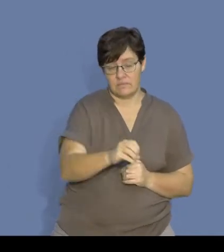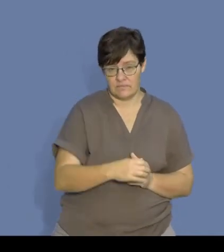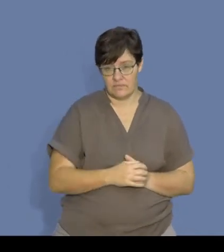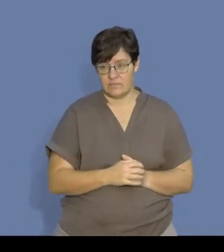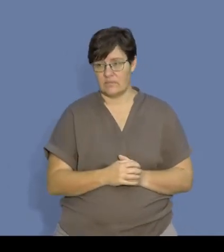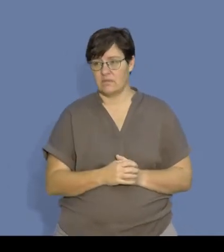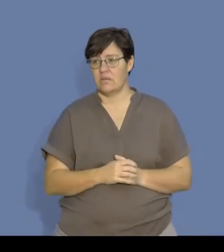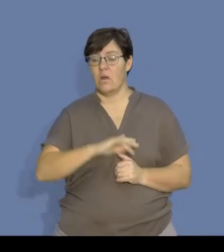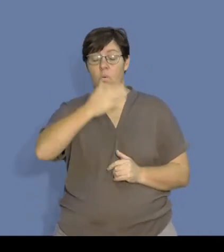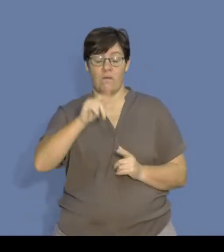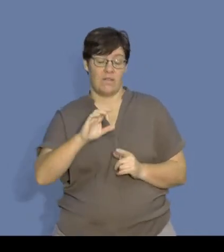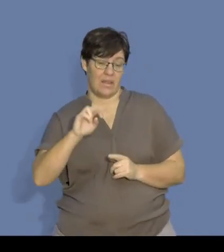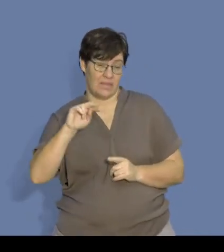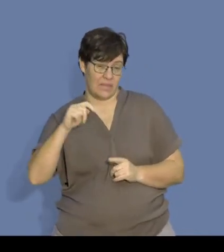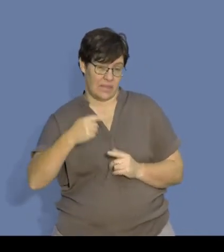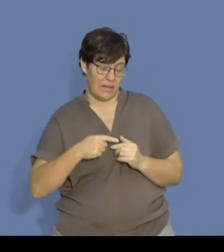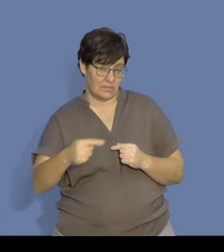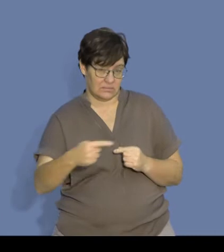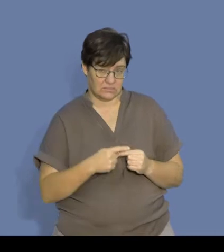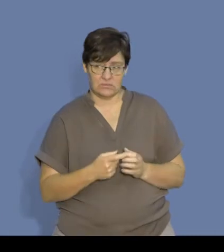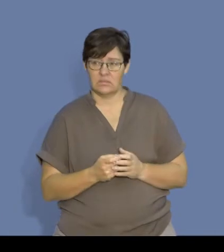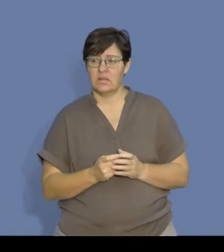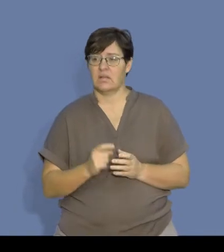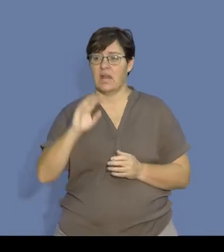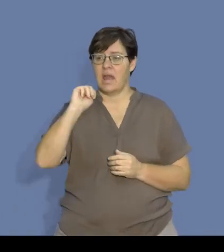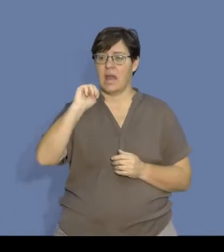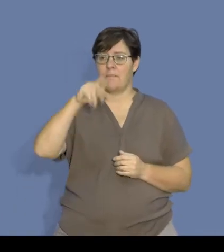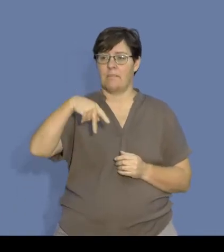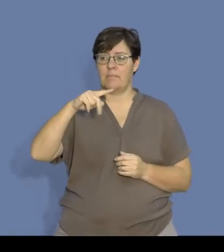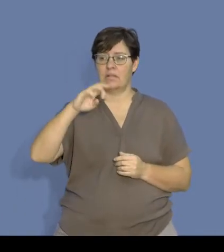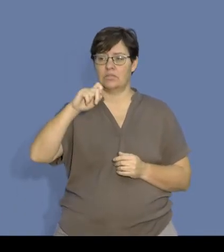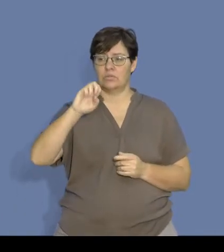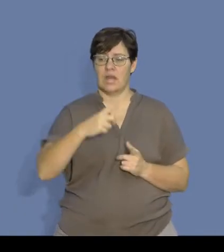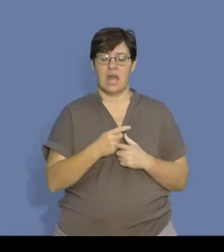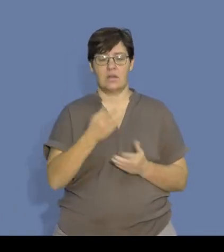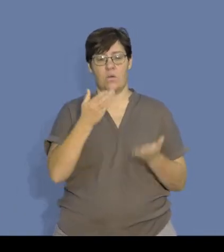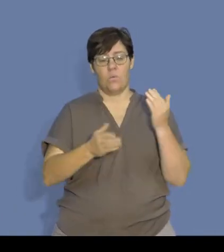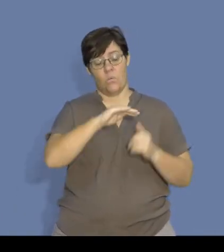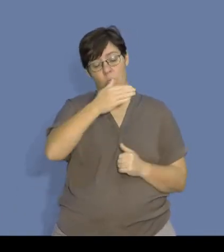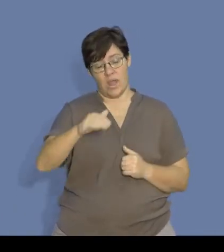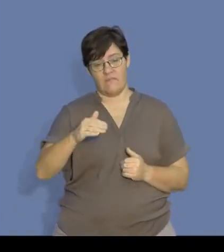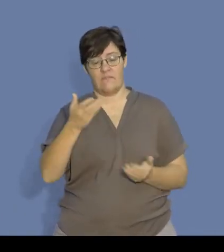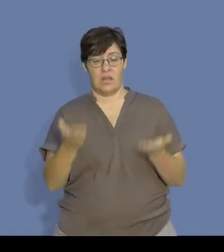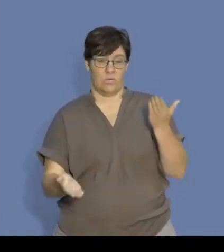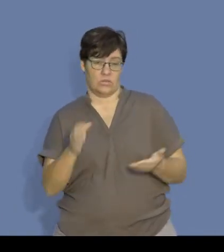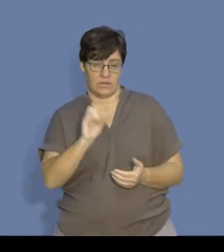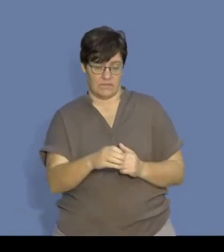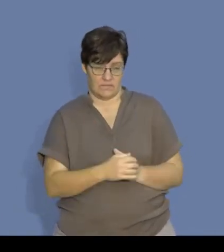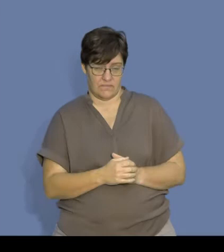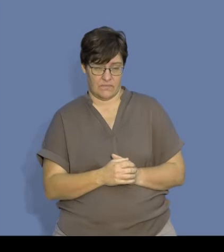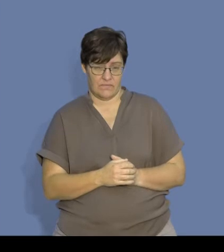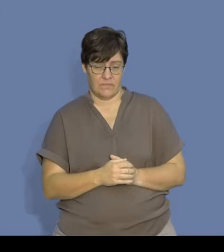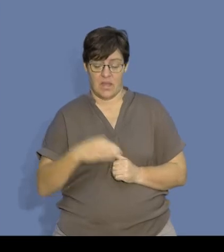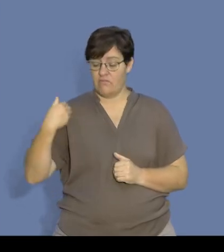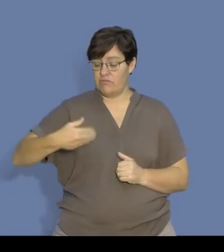a wavelength, there's going to be an amplitude, and then there's the wave equation. So remember, frequency, which is